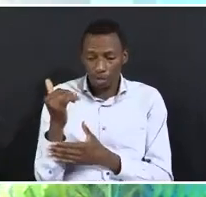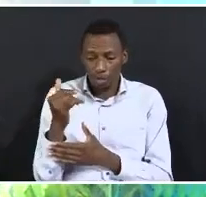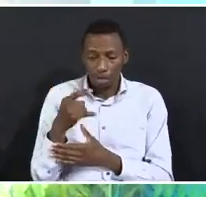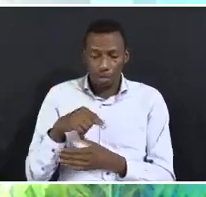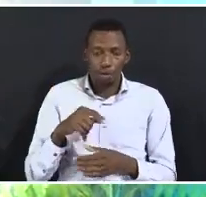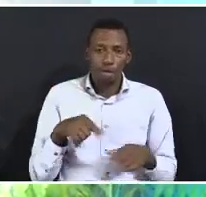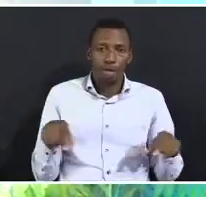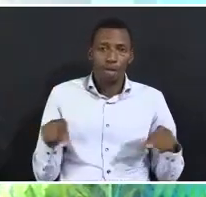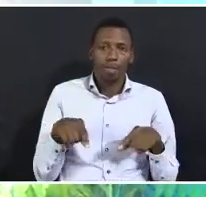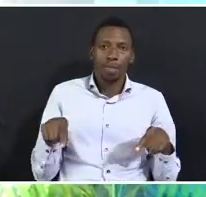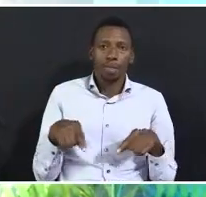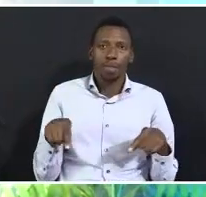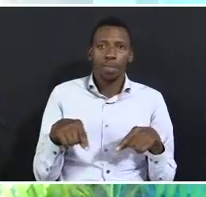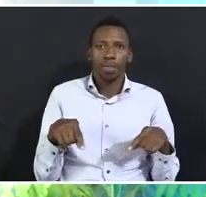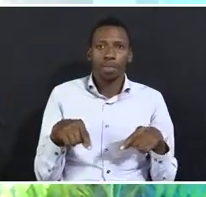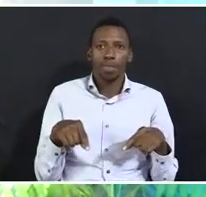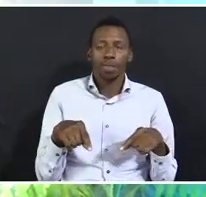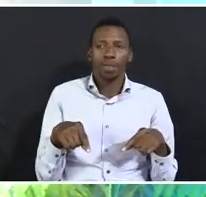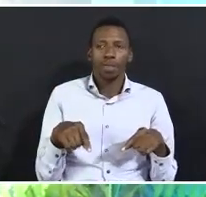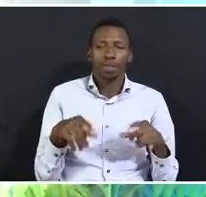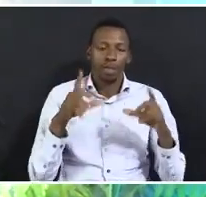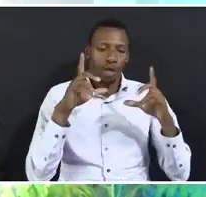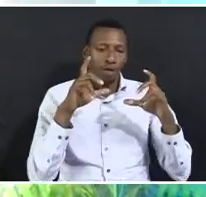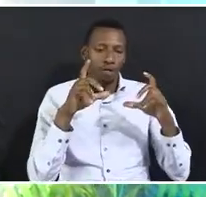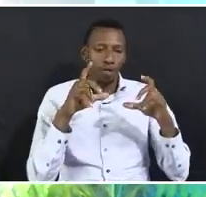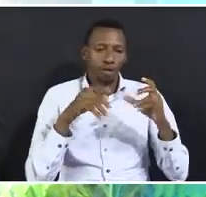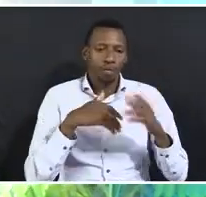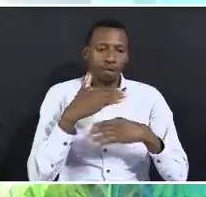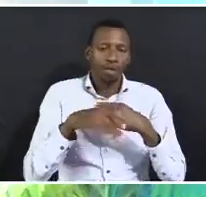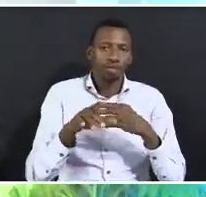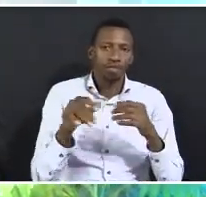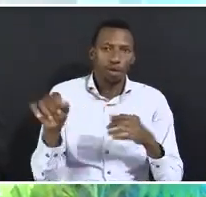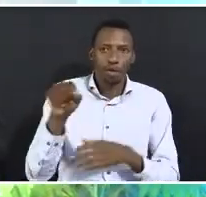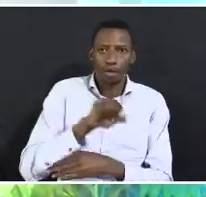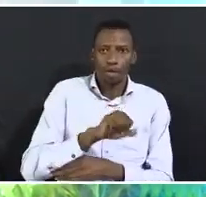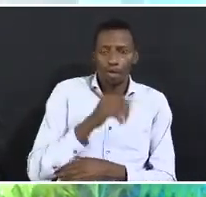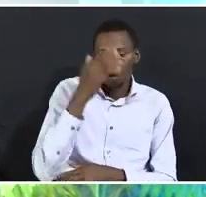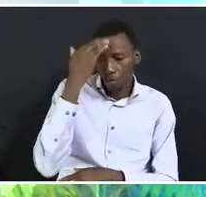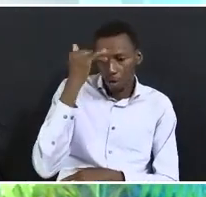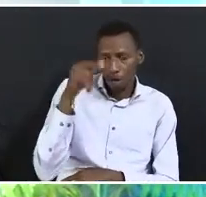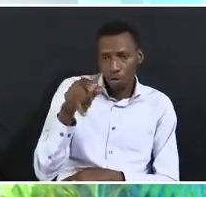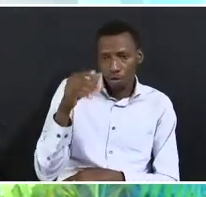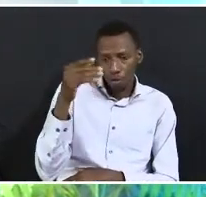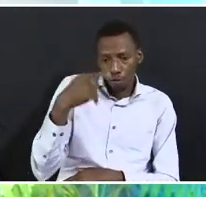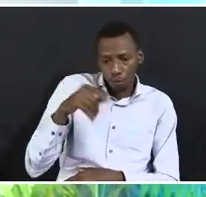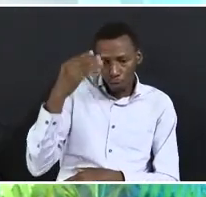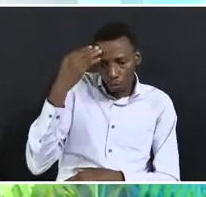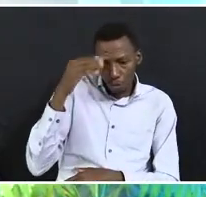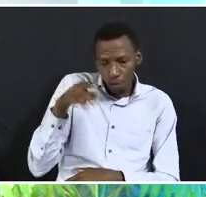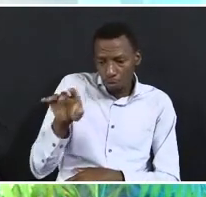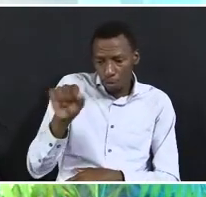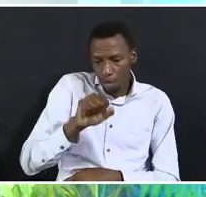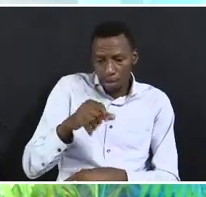are afraid of taking a photo next to your car. Because you don't know the source of your car.